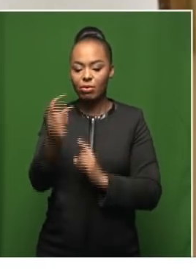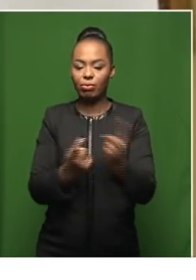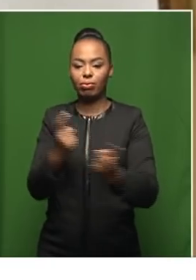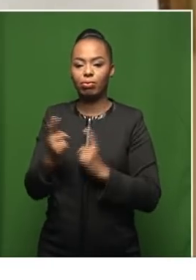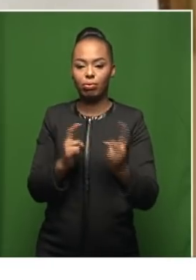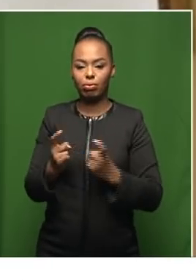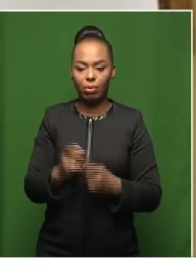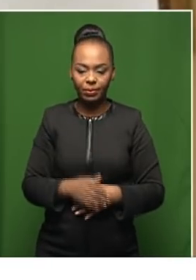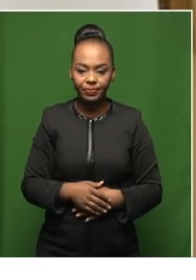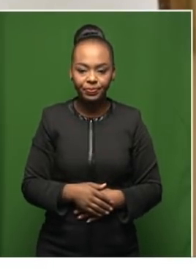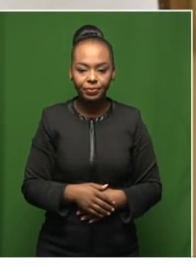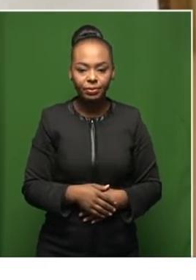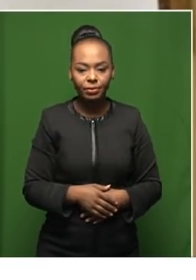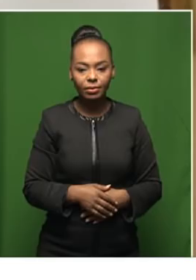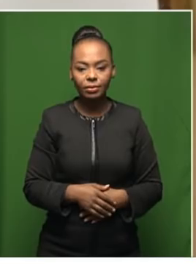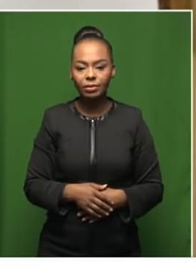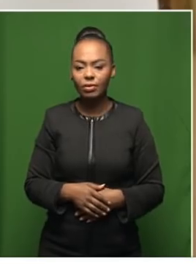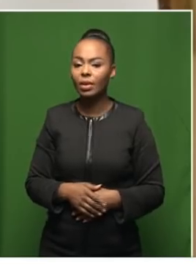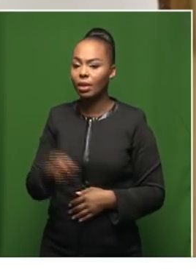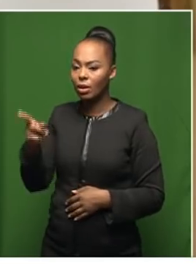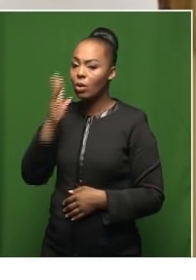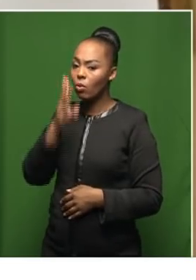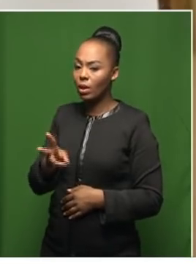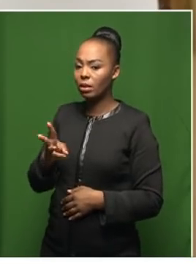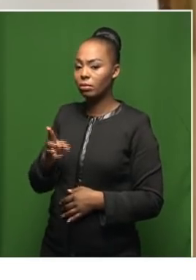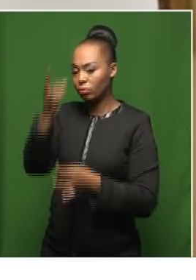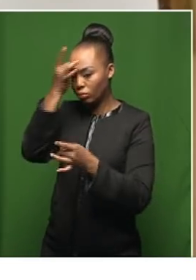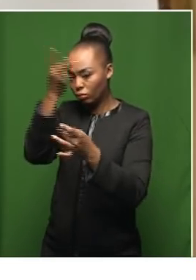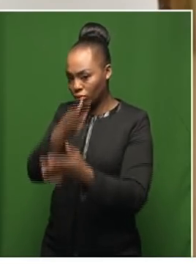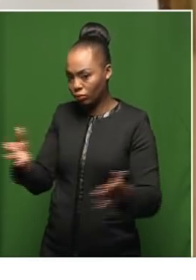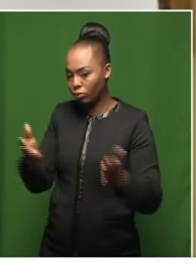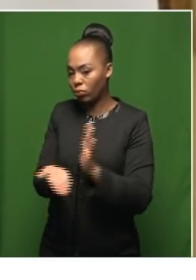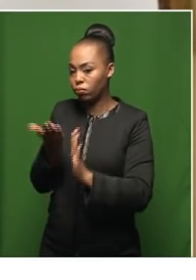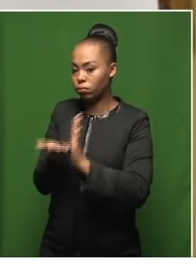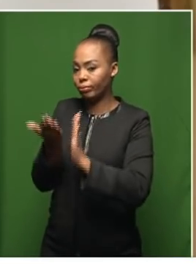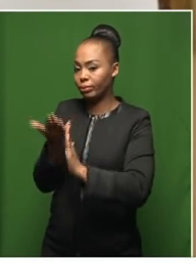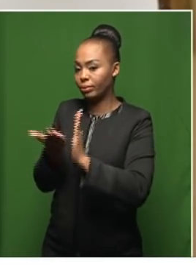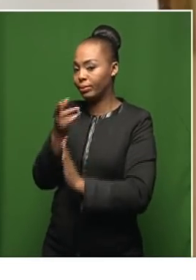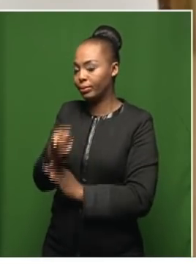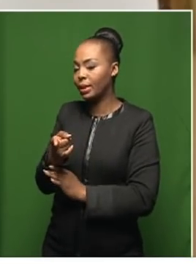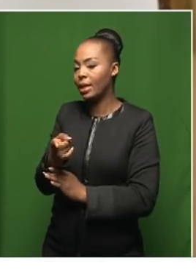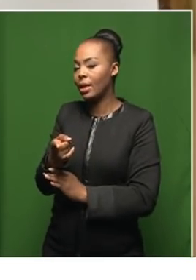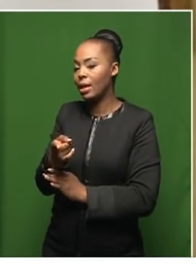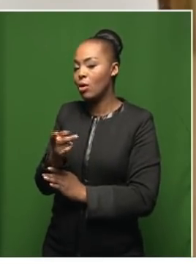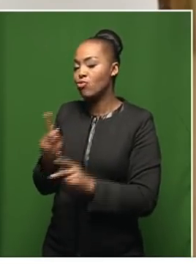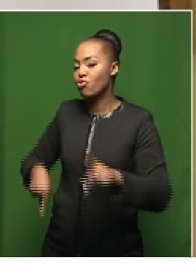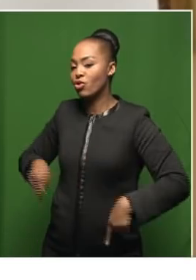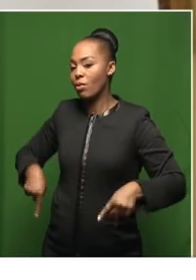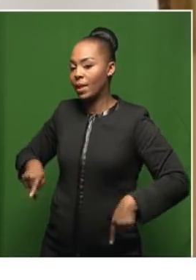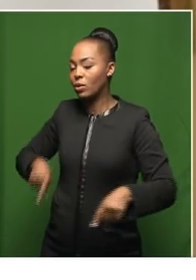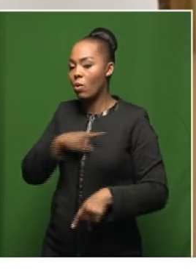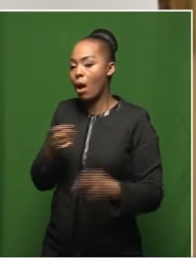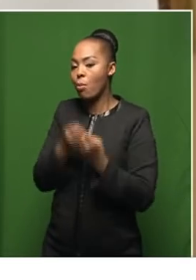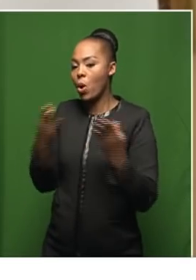be keeping the public updated on the process with regards to the vaccines procurement program? Because many have commented that